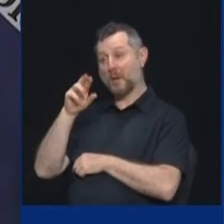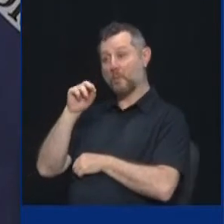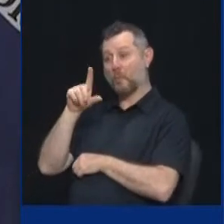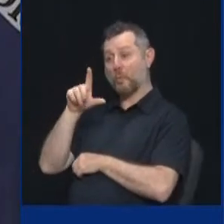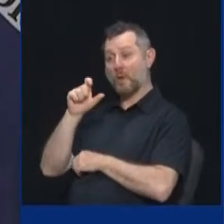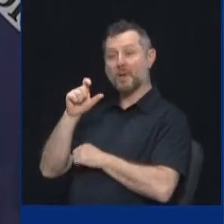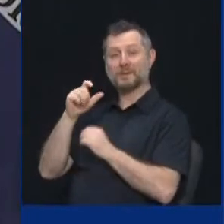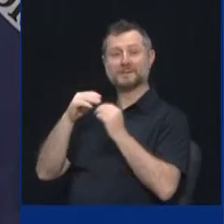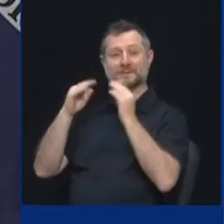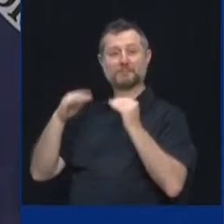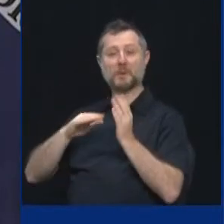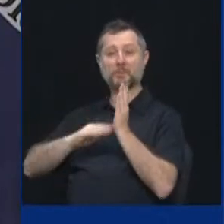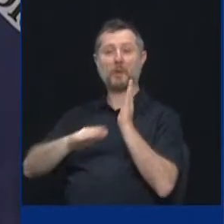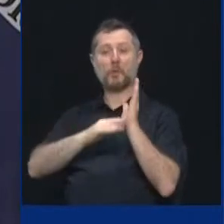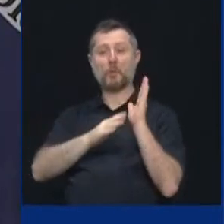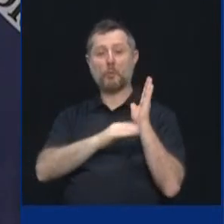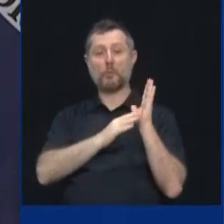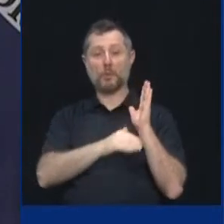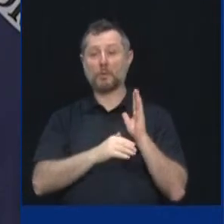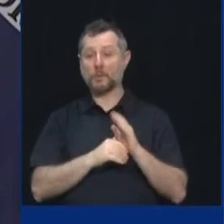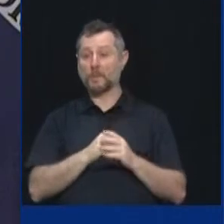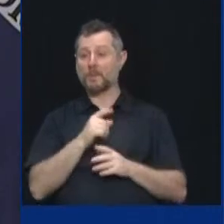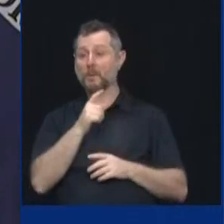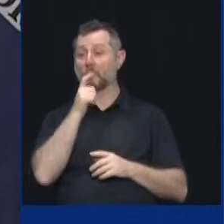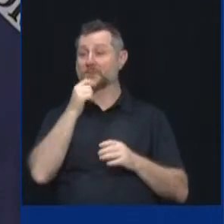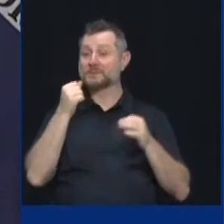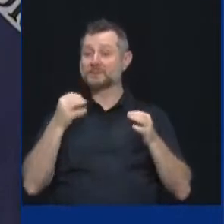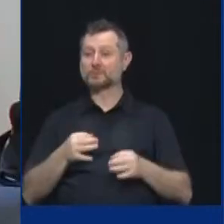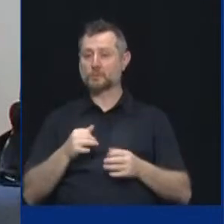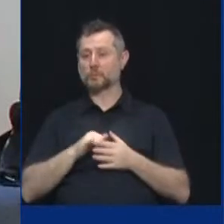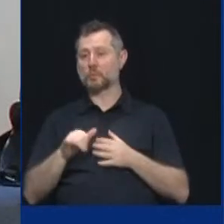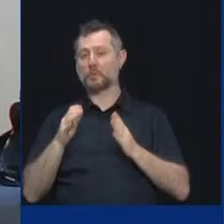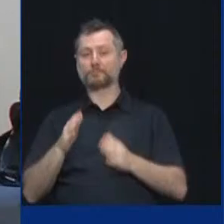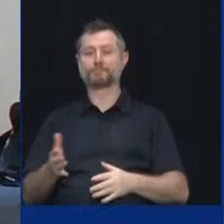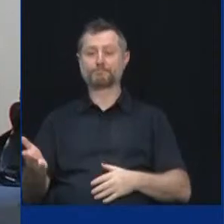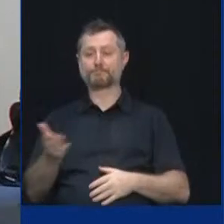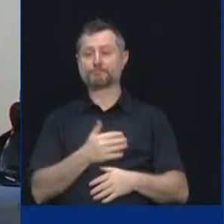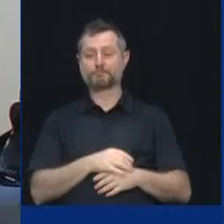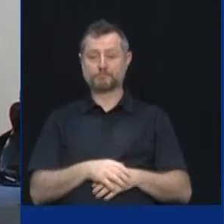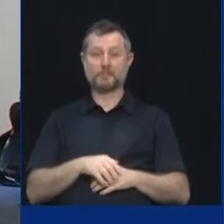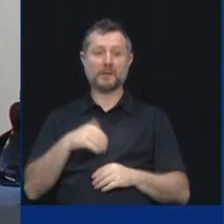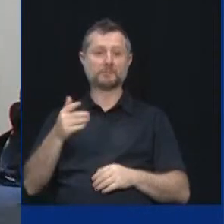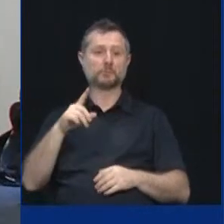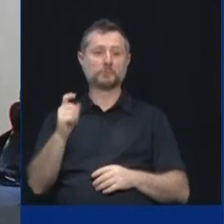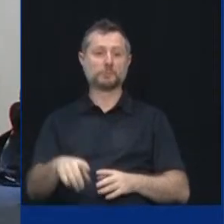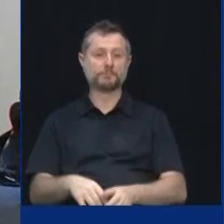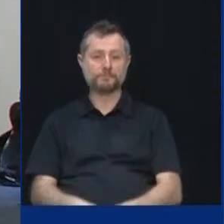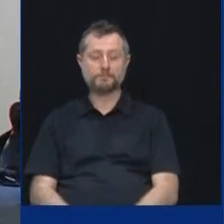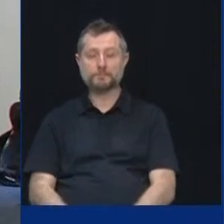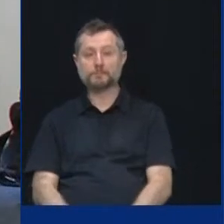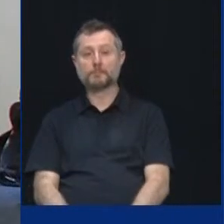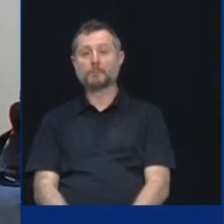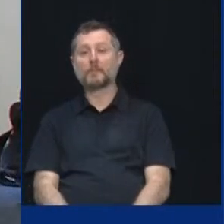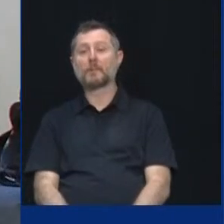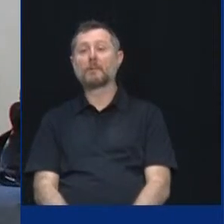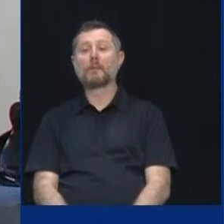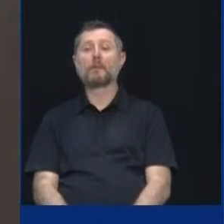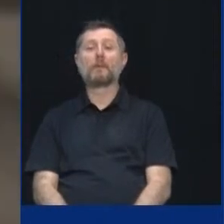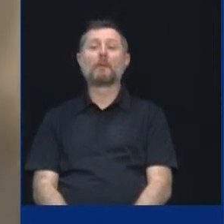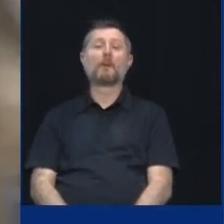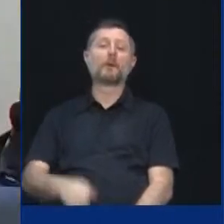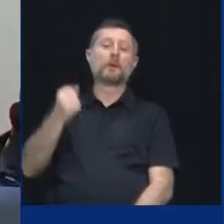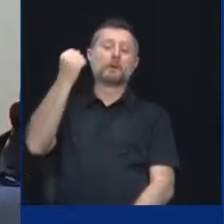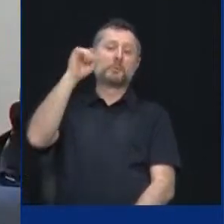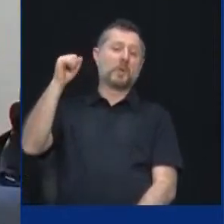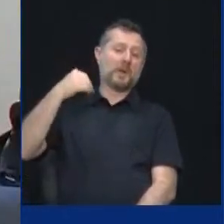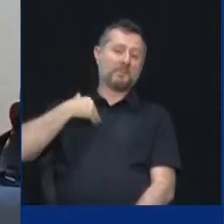New Yorkers will make that decision, and they have. Sir, one more. There was a Fred, protest one more. at the